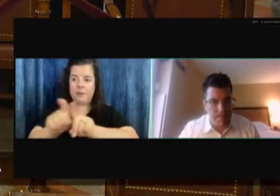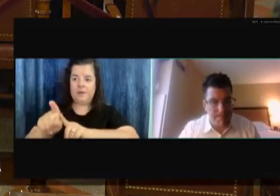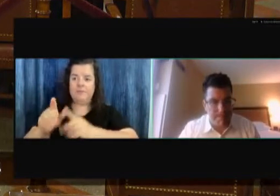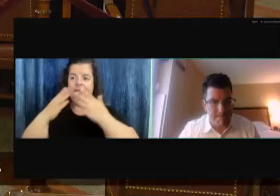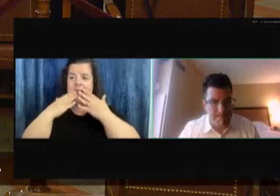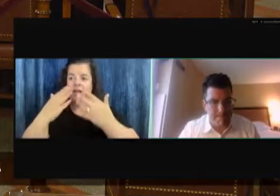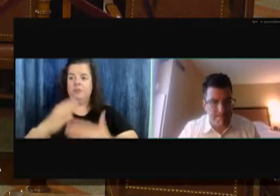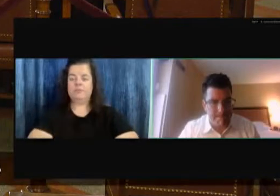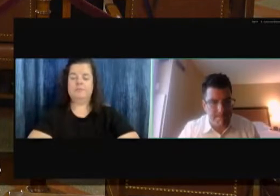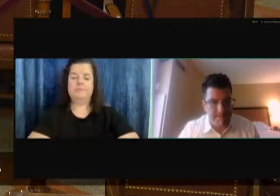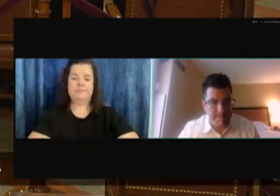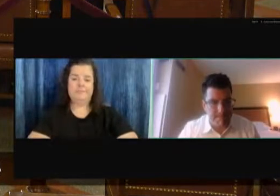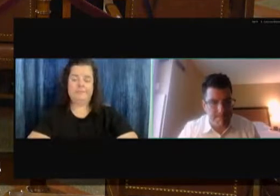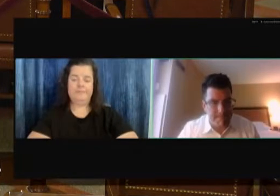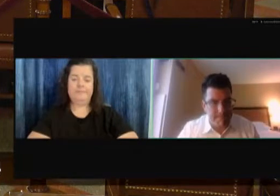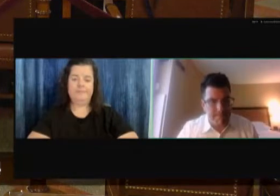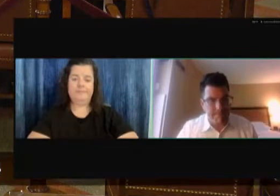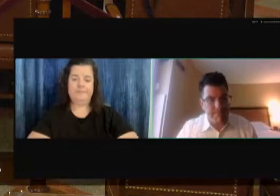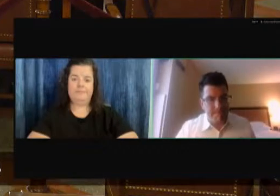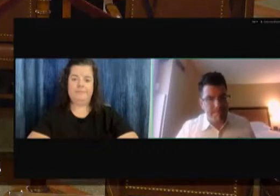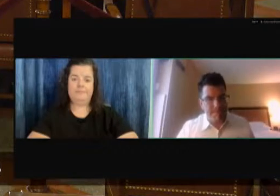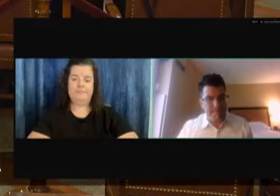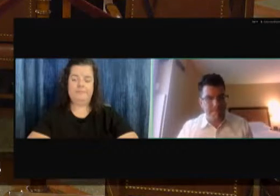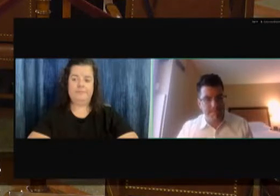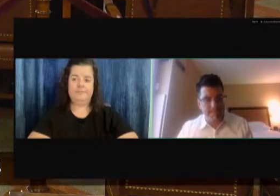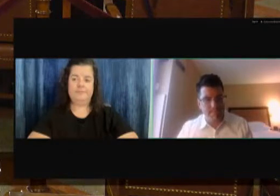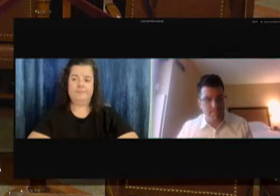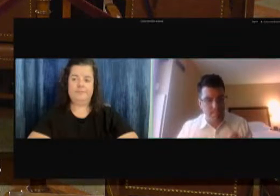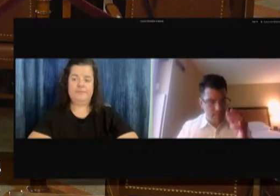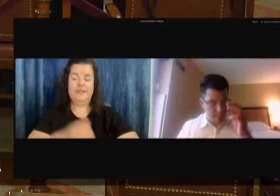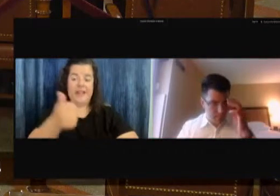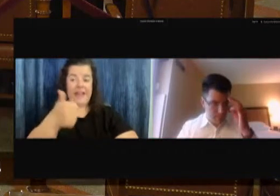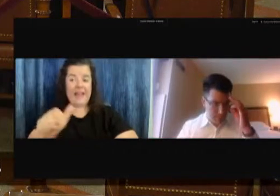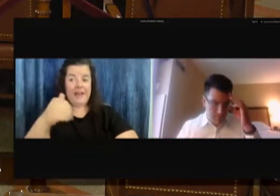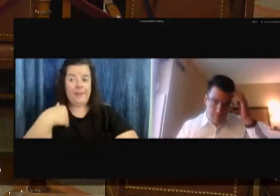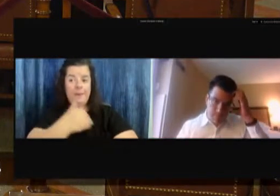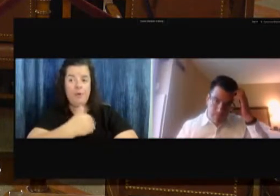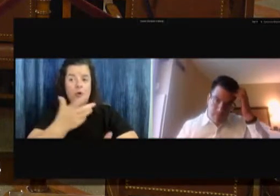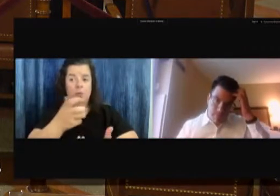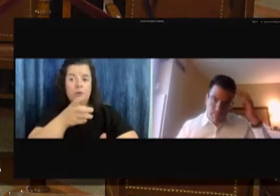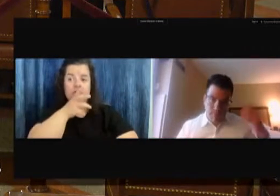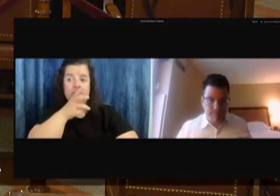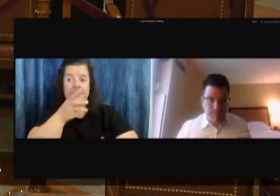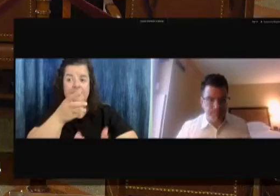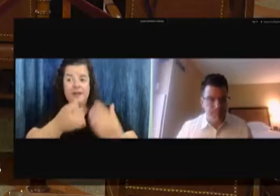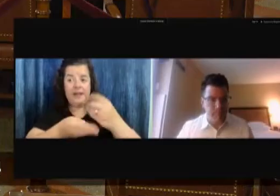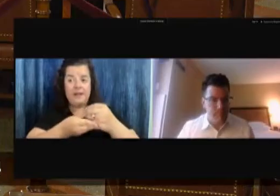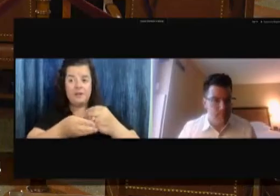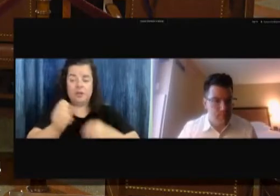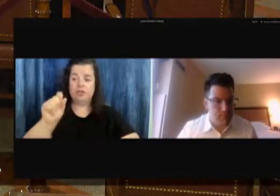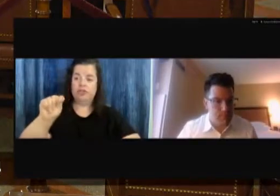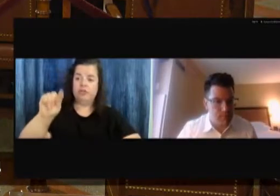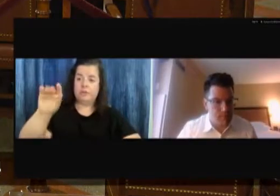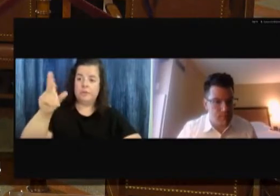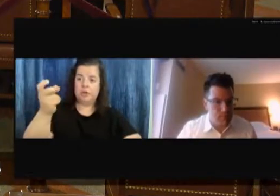Thank you. Thank you. Is there any other member wishing to add anything? Councilwoman Strasburger.